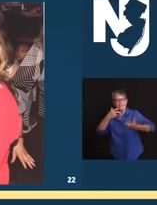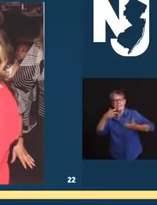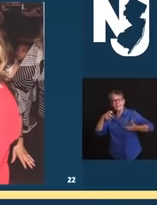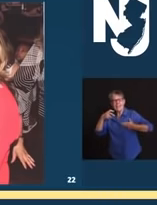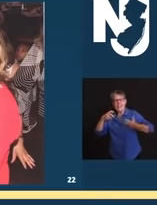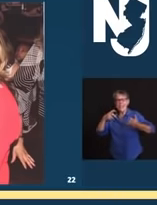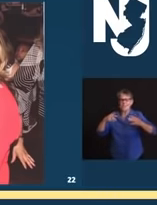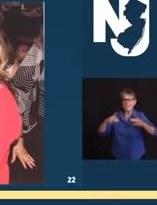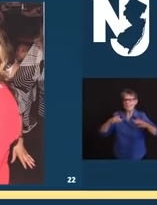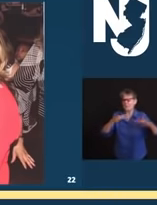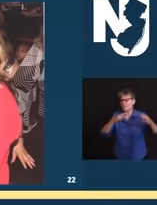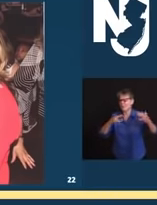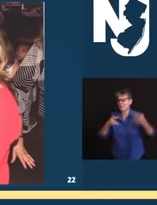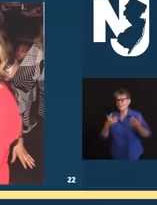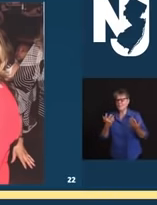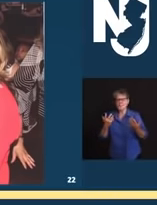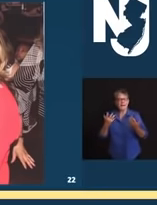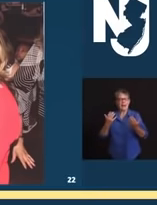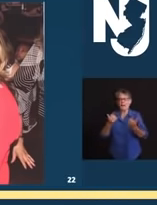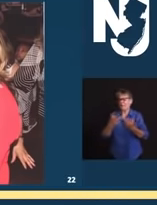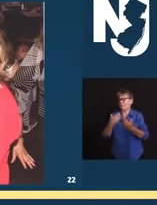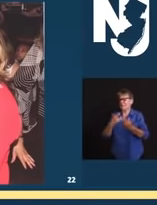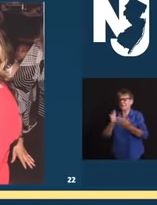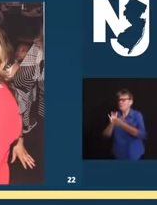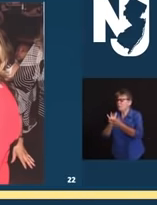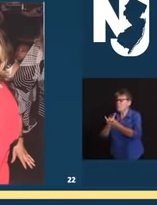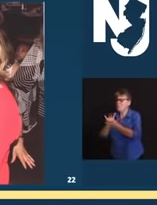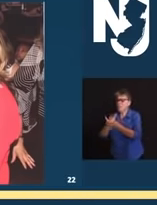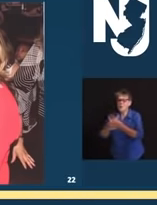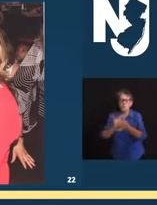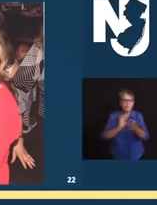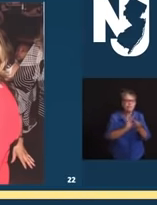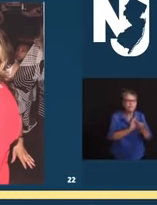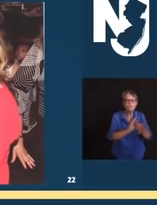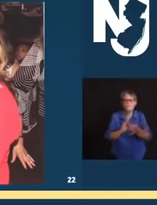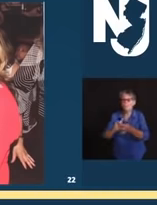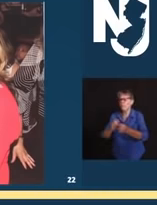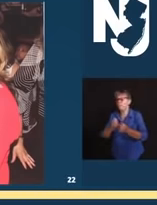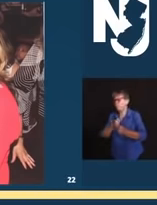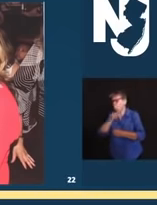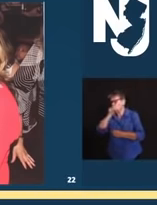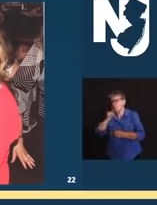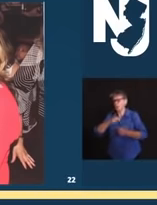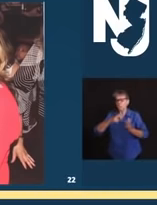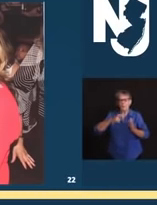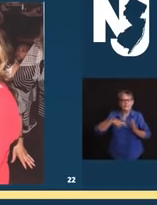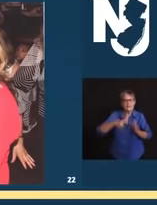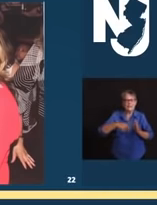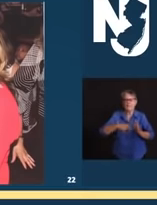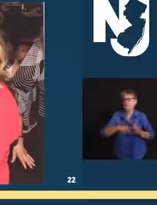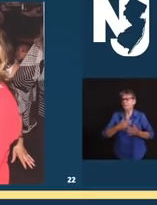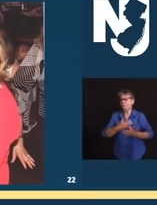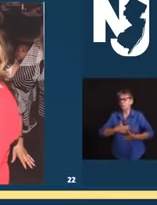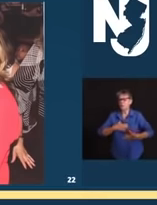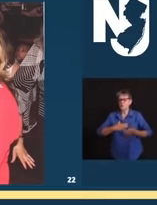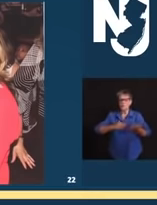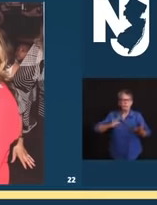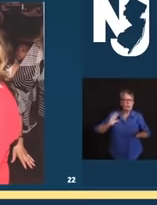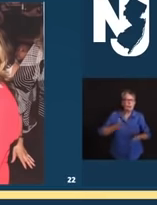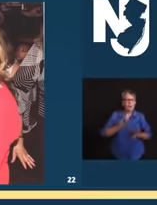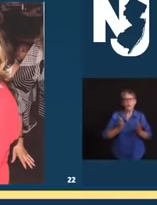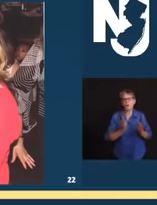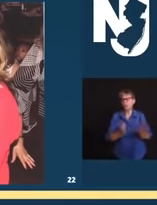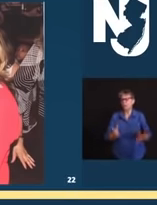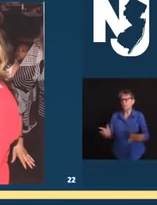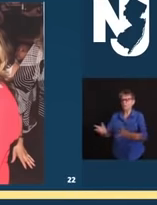went. She loved reading and music, a good game of cards or bingo, and being with her friends and family. To her